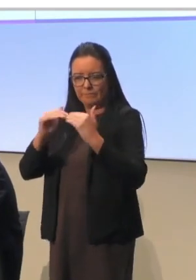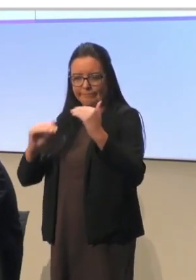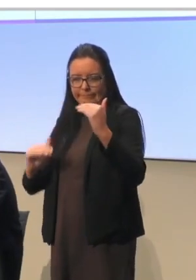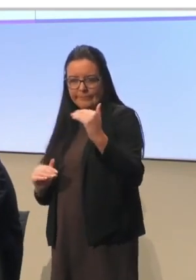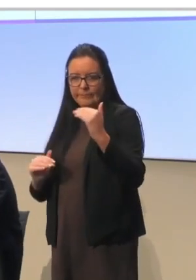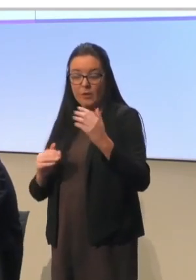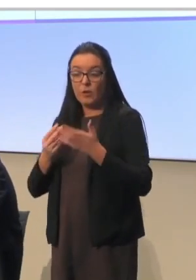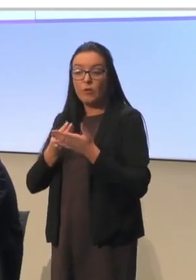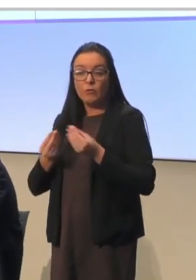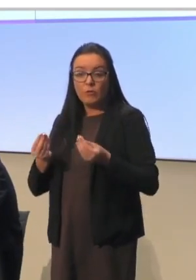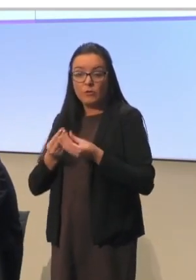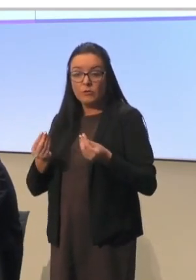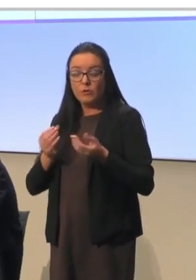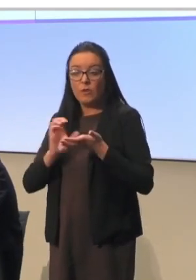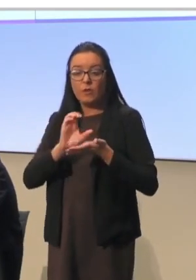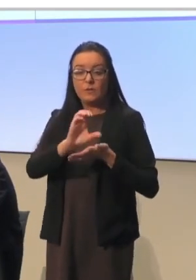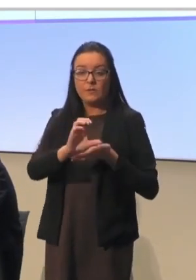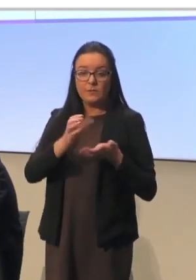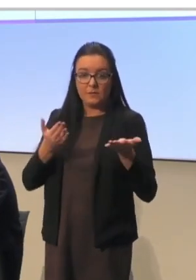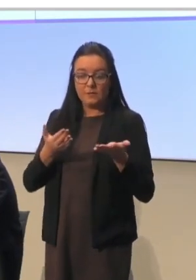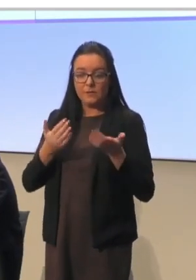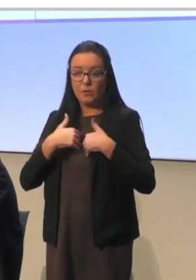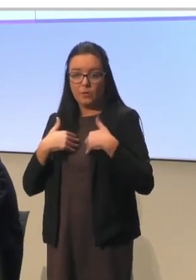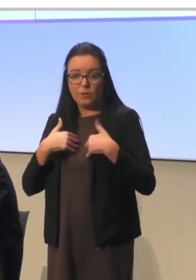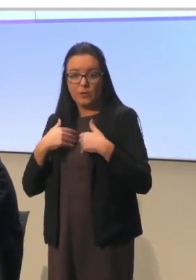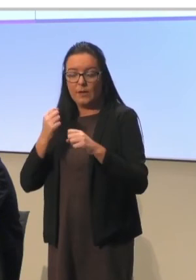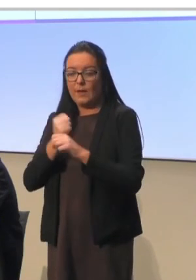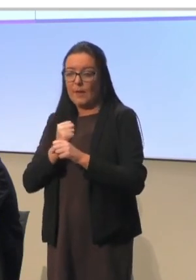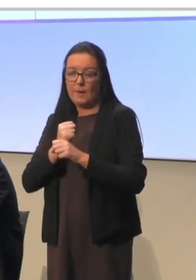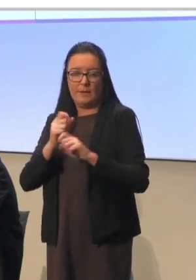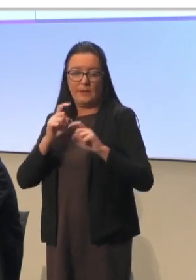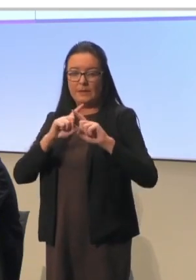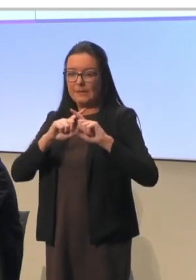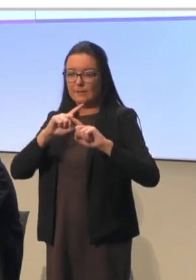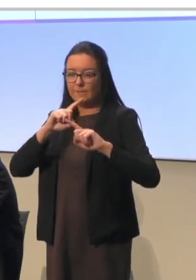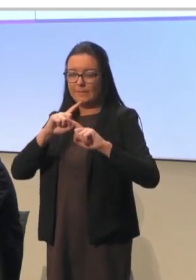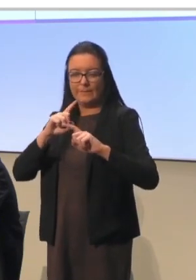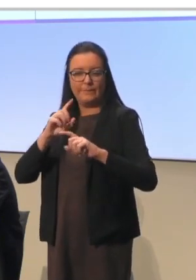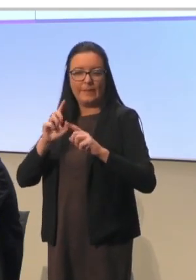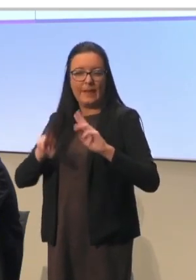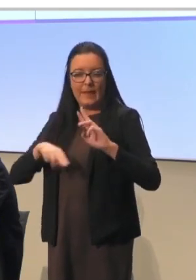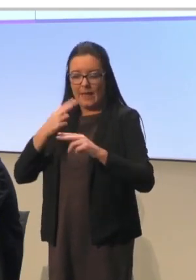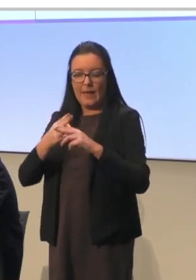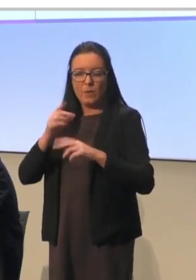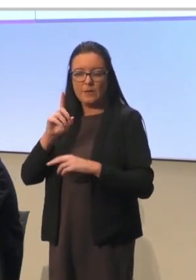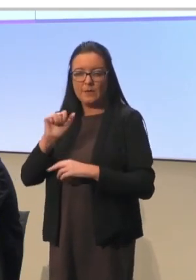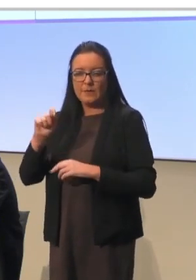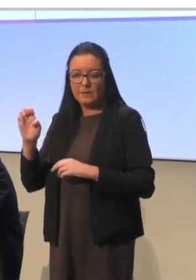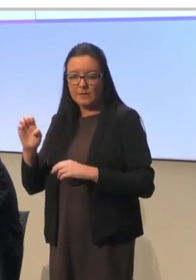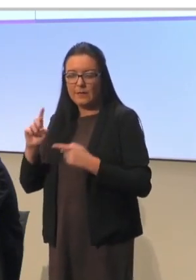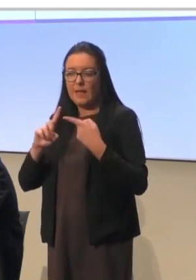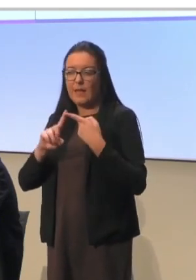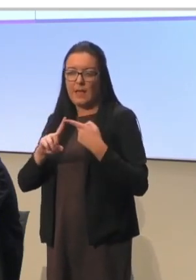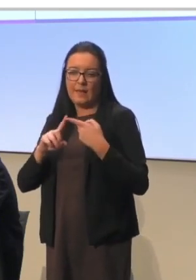resources in the post-school settings, lots of concerns about the CERC report being totally out of date, and particularly for students with physical disabilities, the whole area of